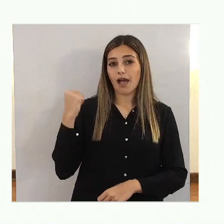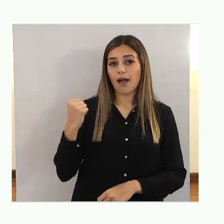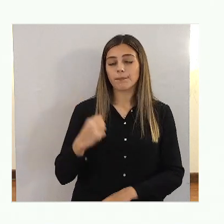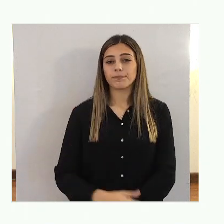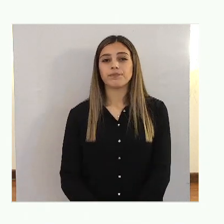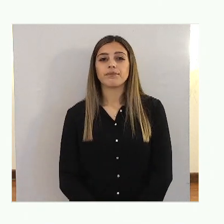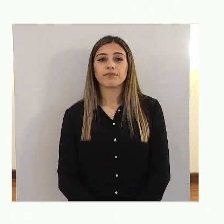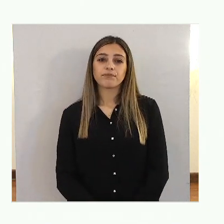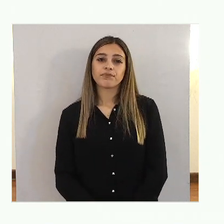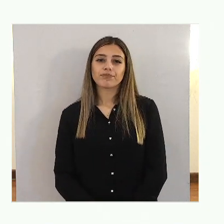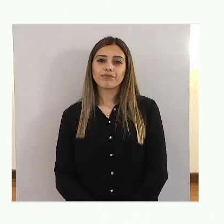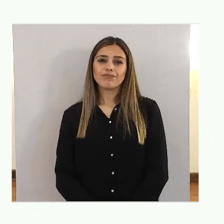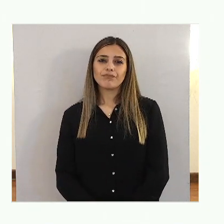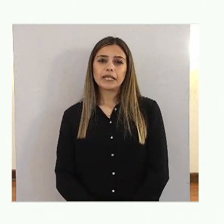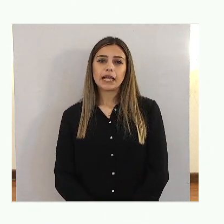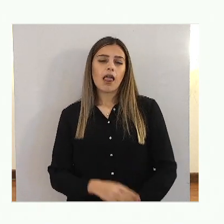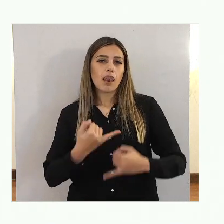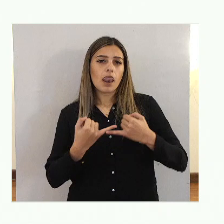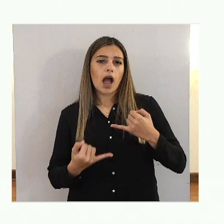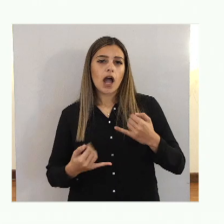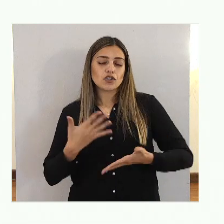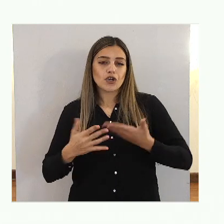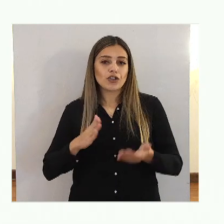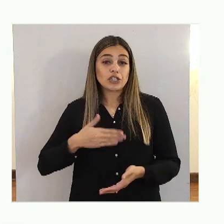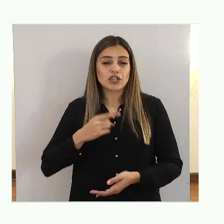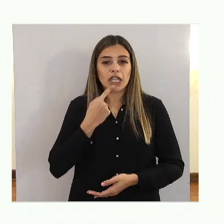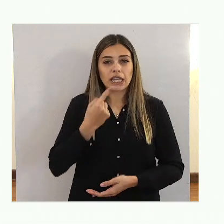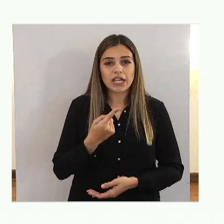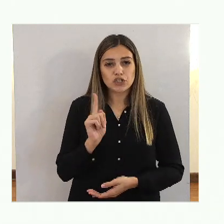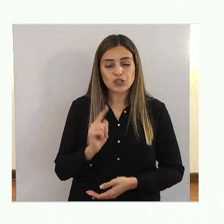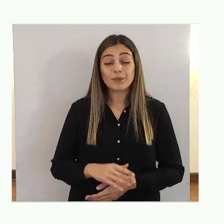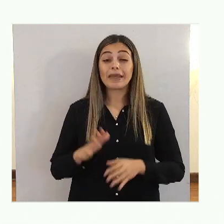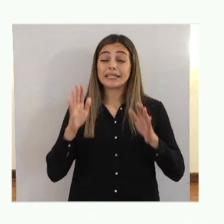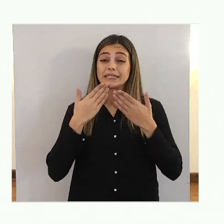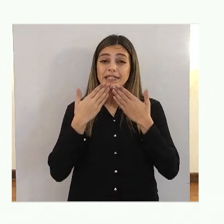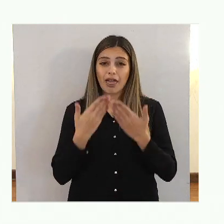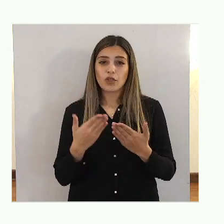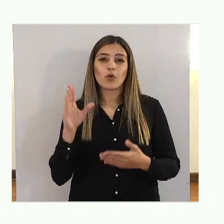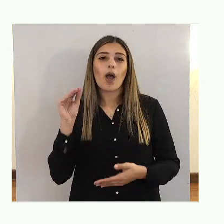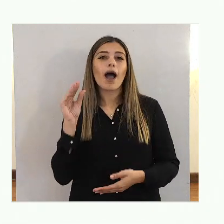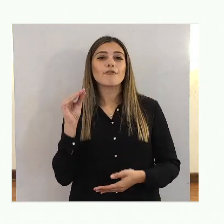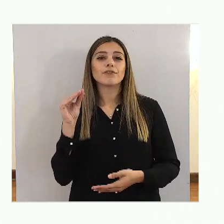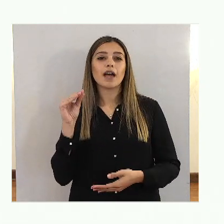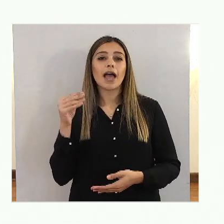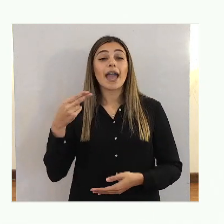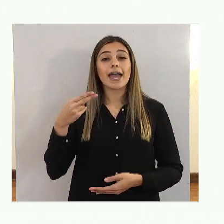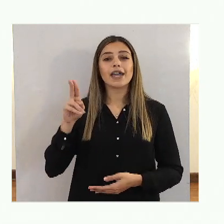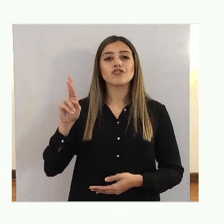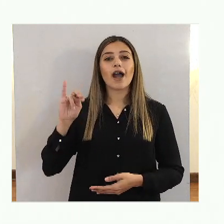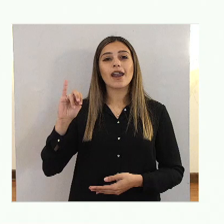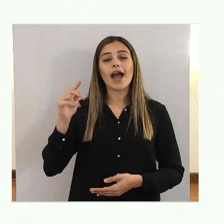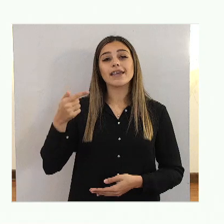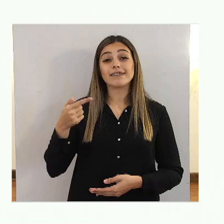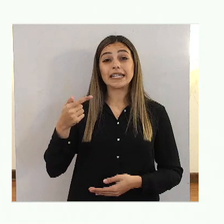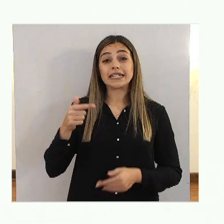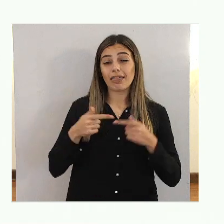As a last point, I would like to extend my heartfelt thanks to the HRID team, to Gabby,